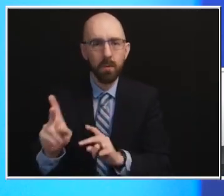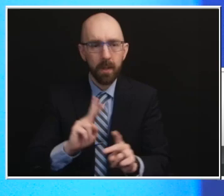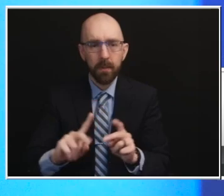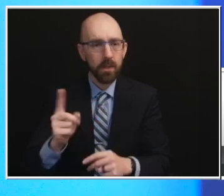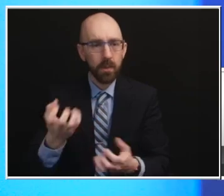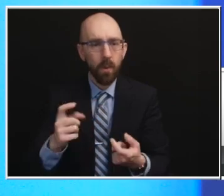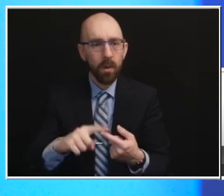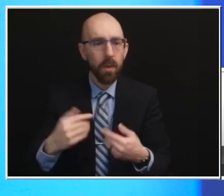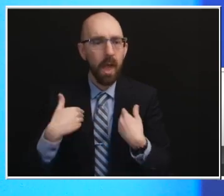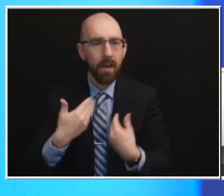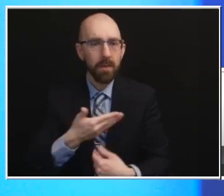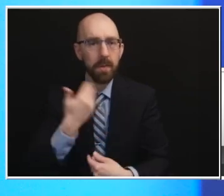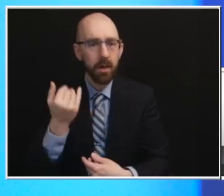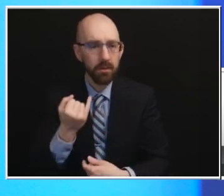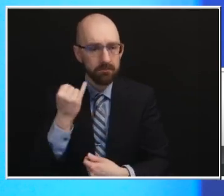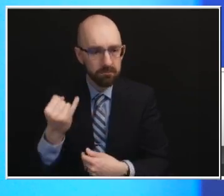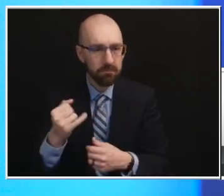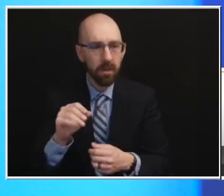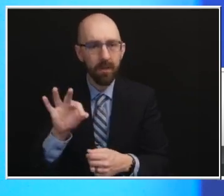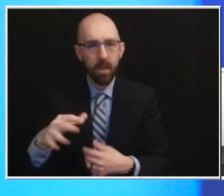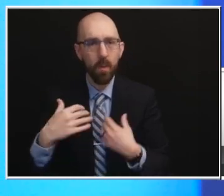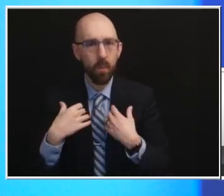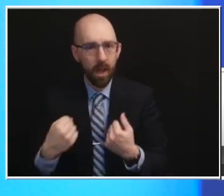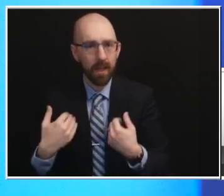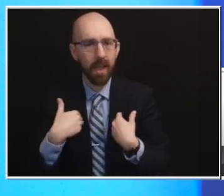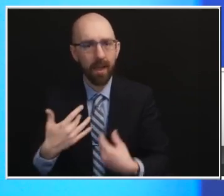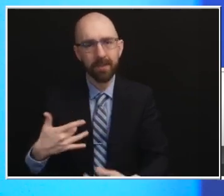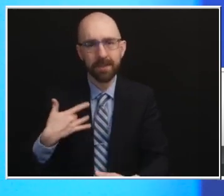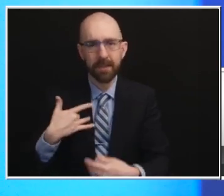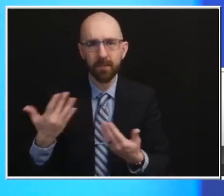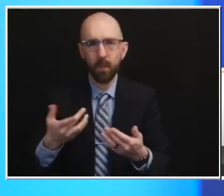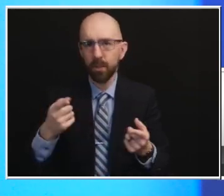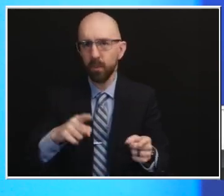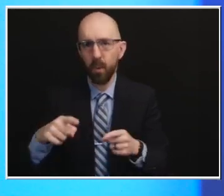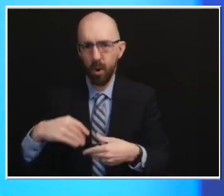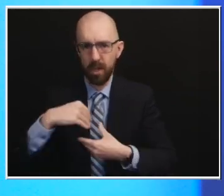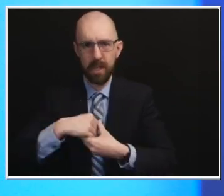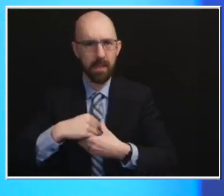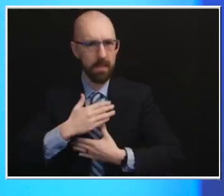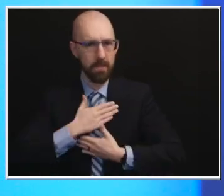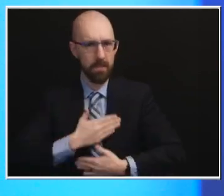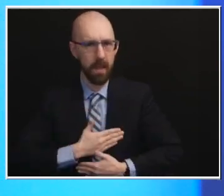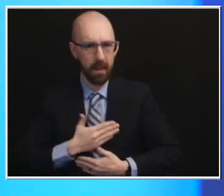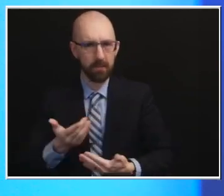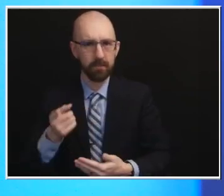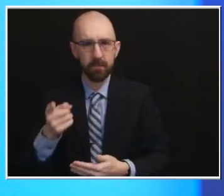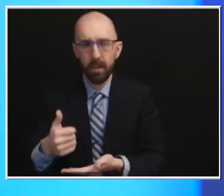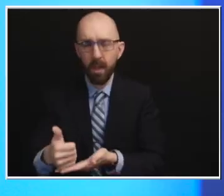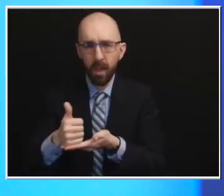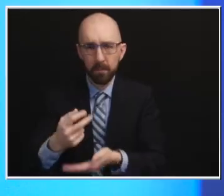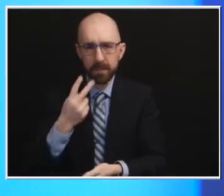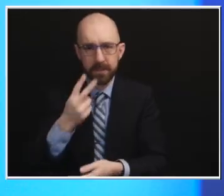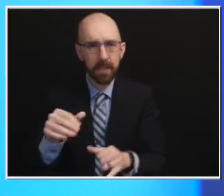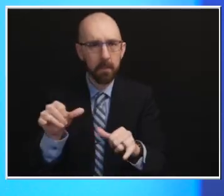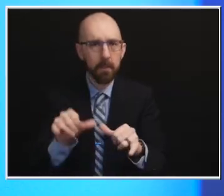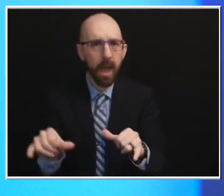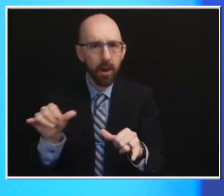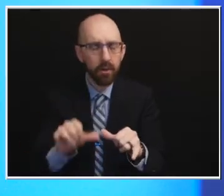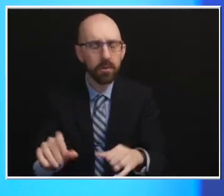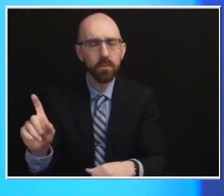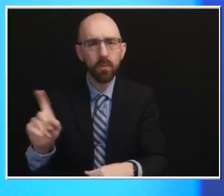better idea of their wellness, to have a sense of what might be going on inside their body. They help us see patterns where